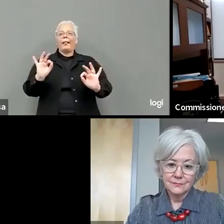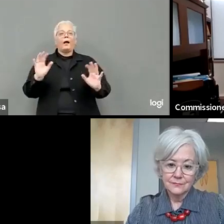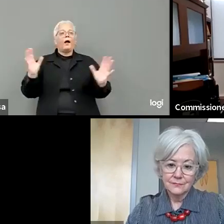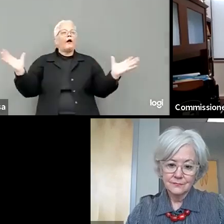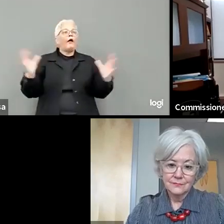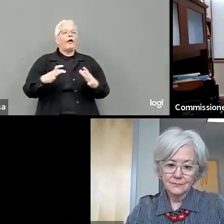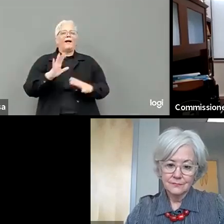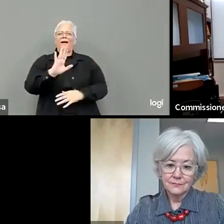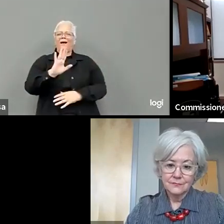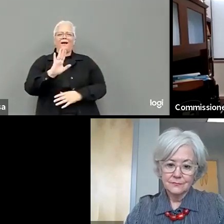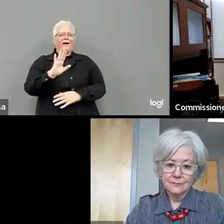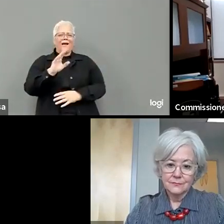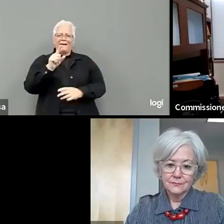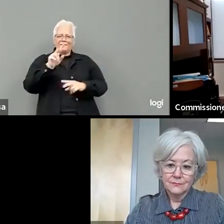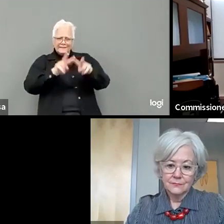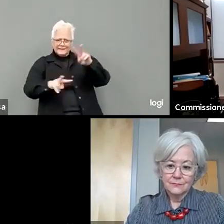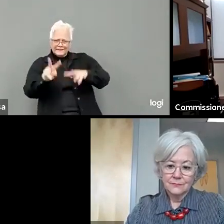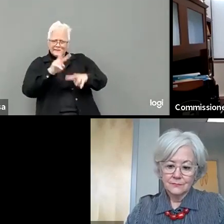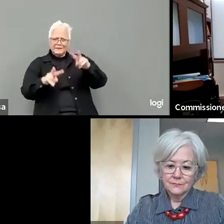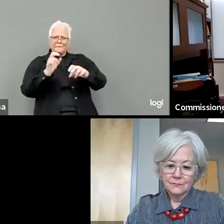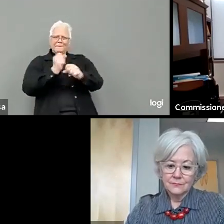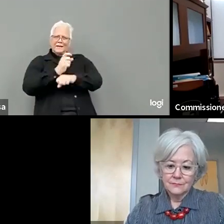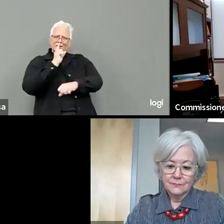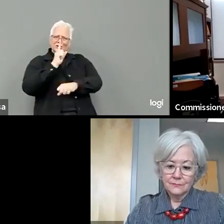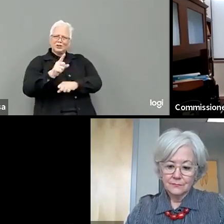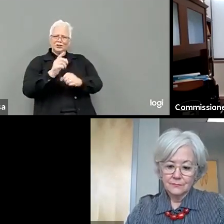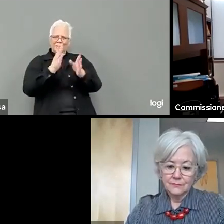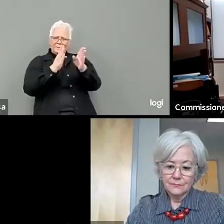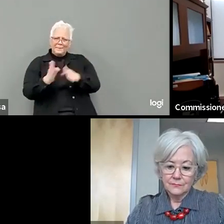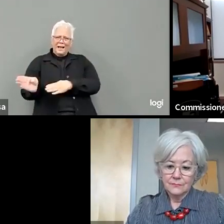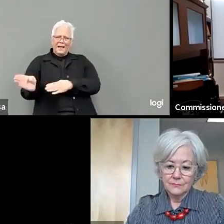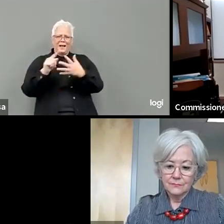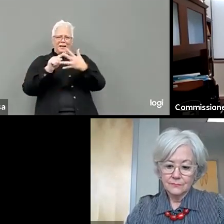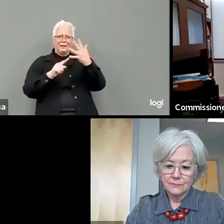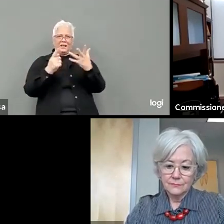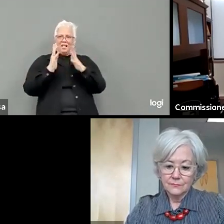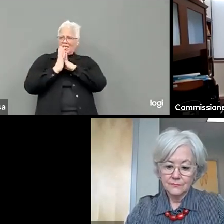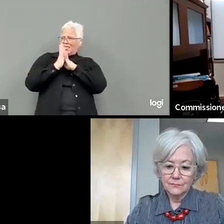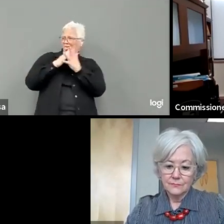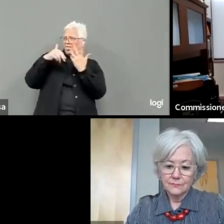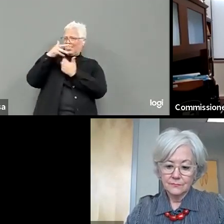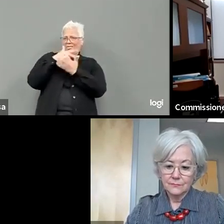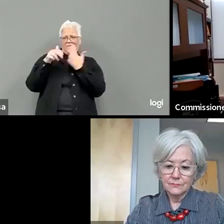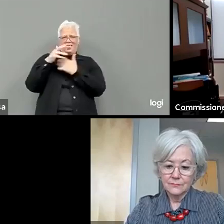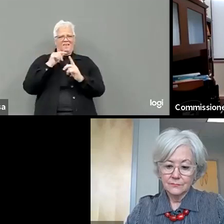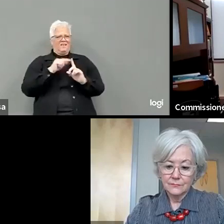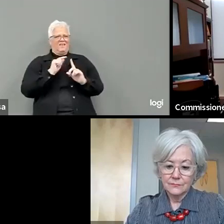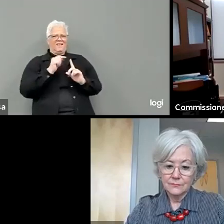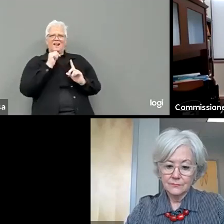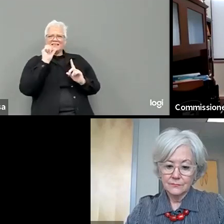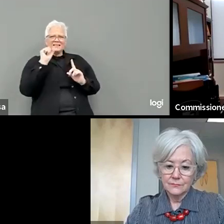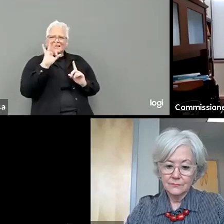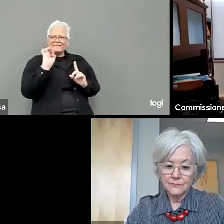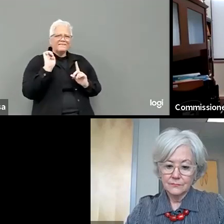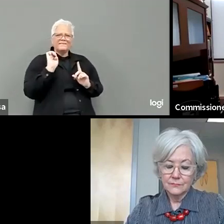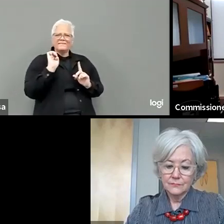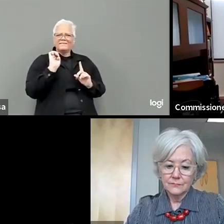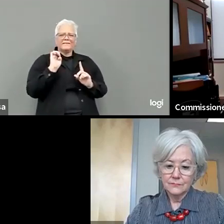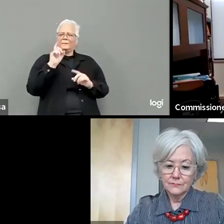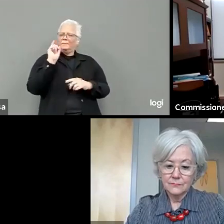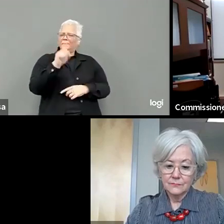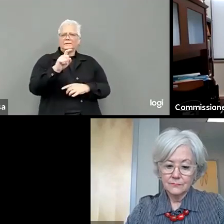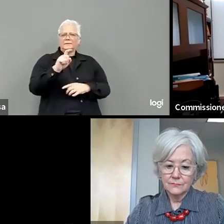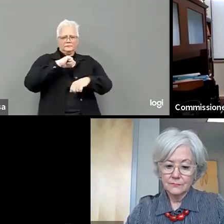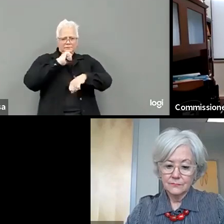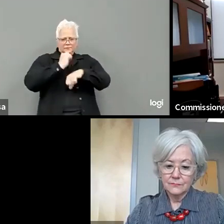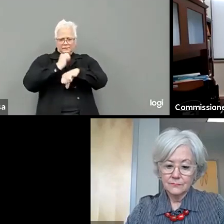venue, how the event is conducted. And there are safe ways for rather